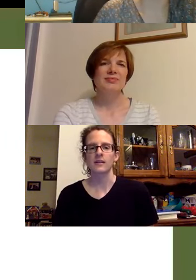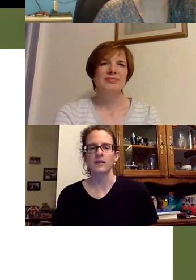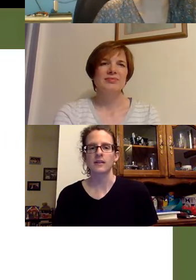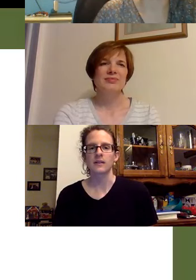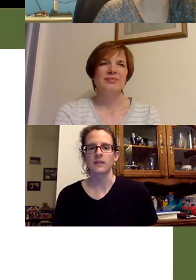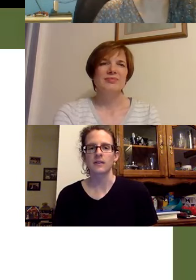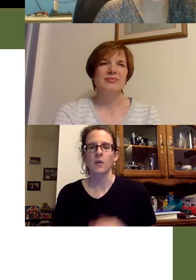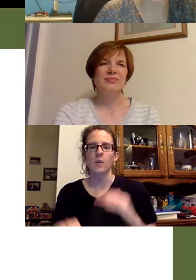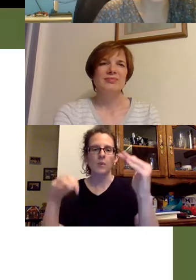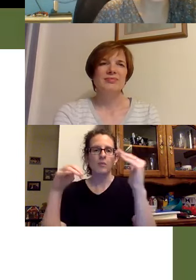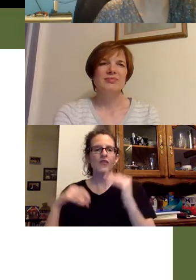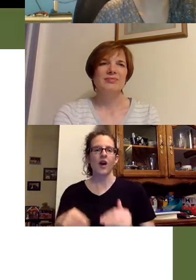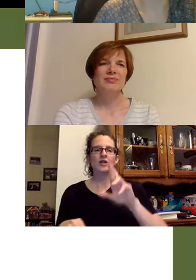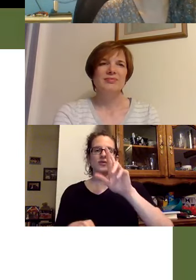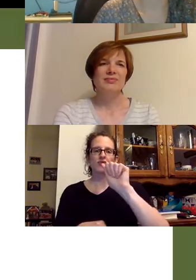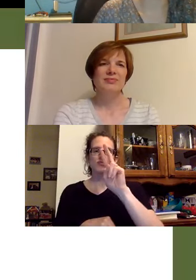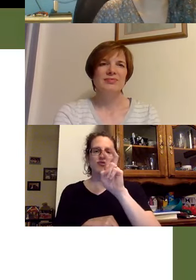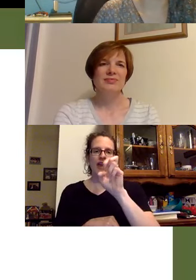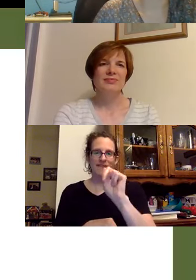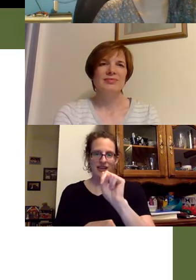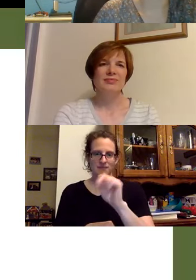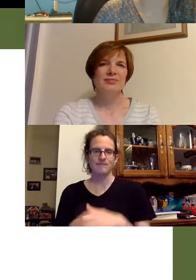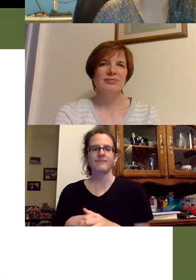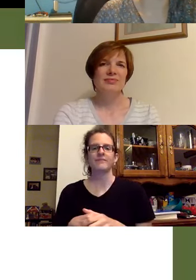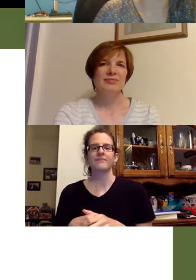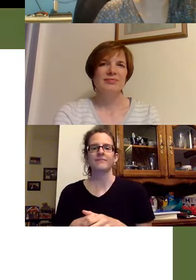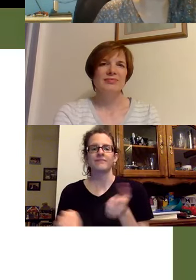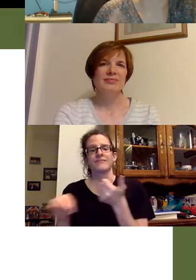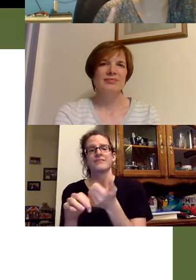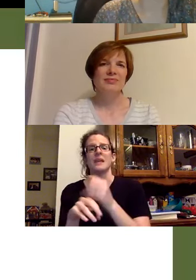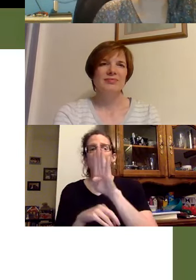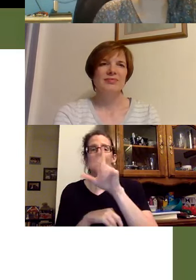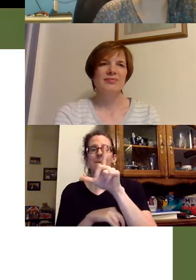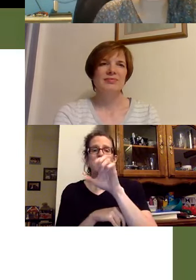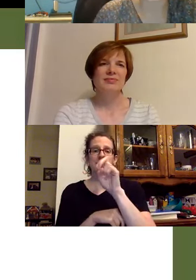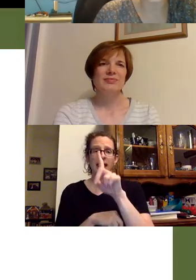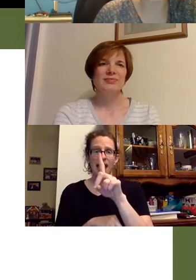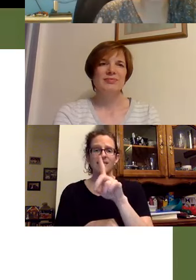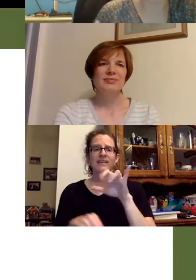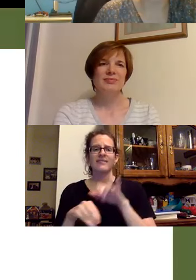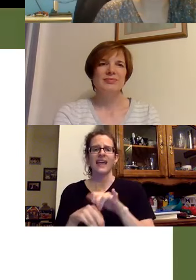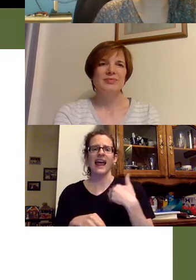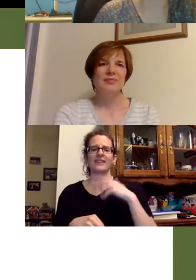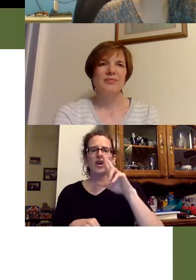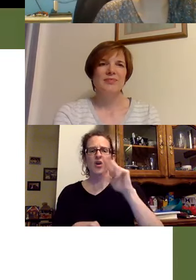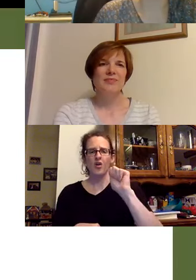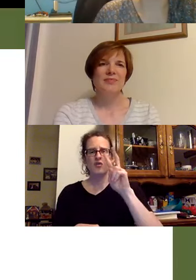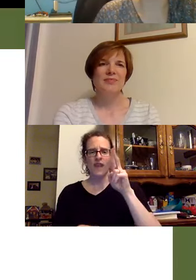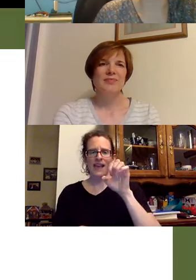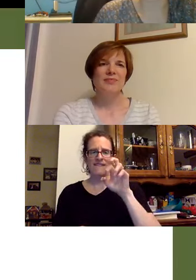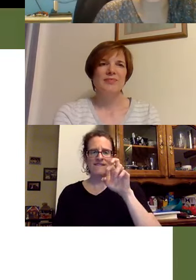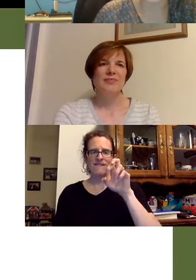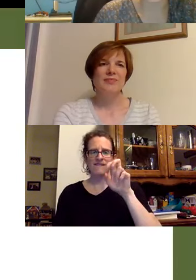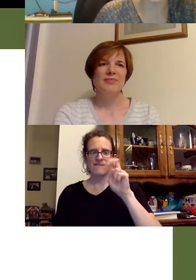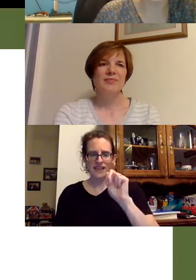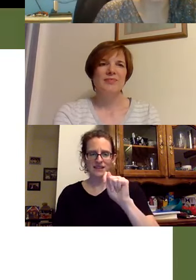We'll move on to Raven. Raven is a blend that has Raven Sara, peppermint and